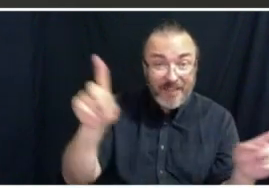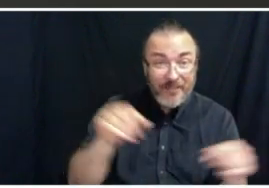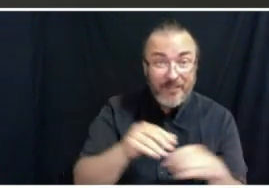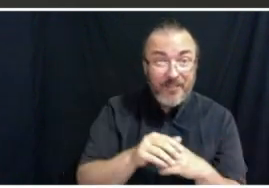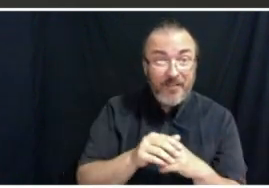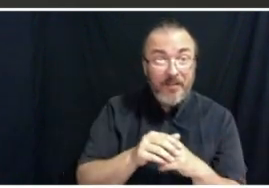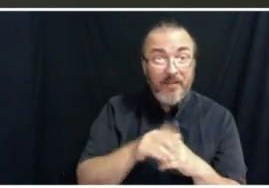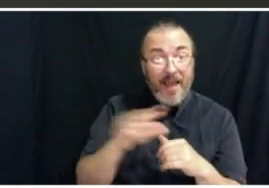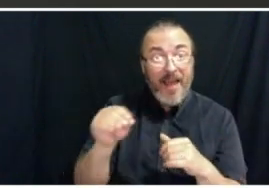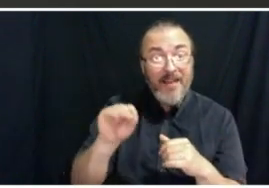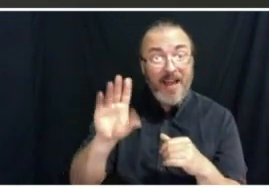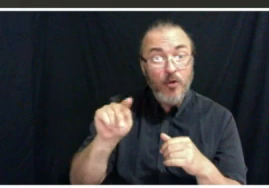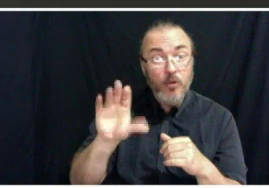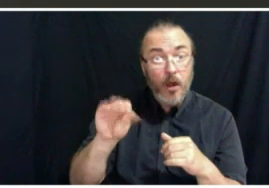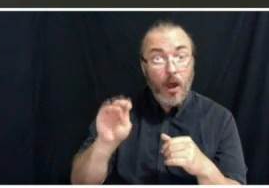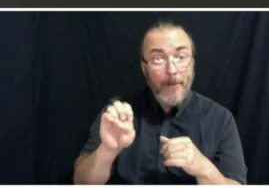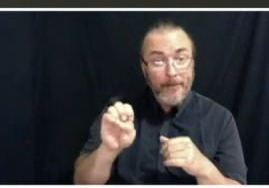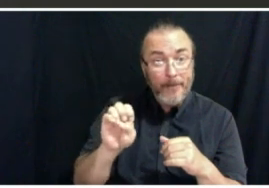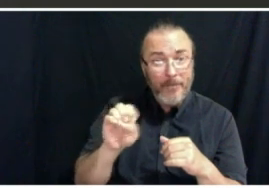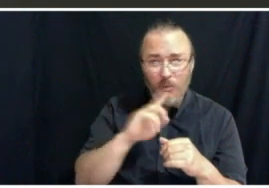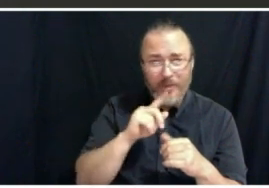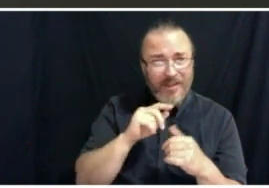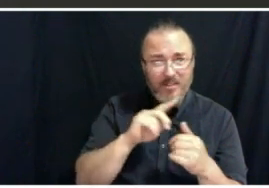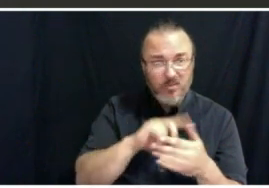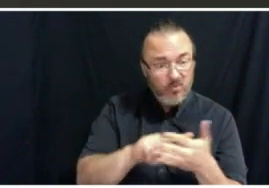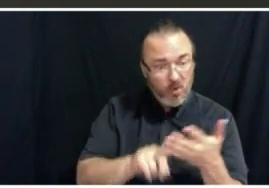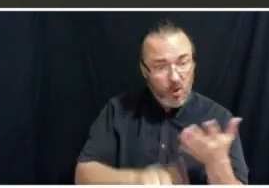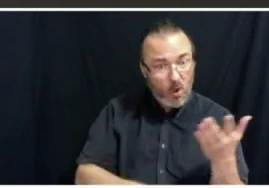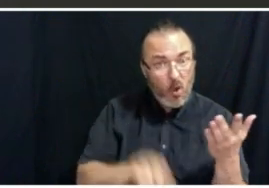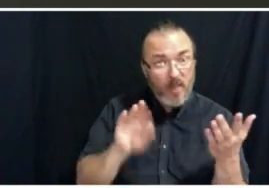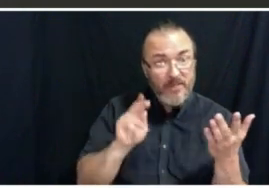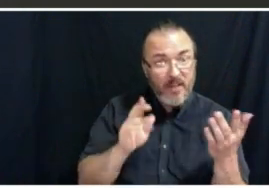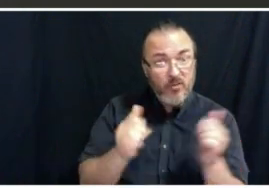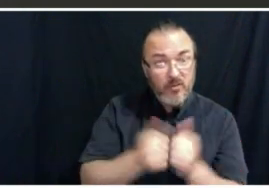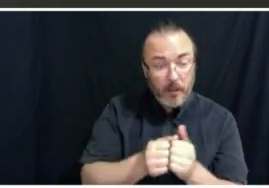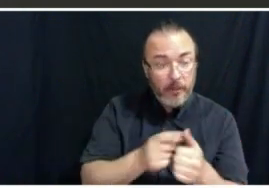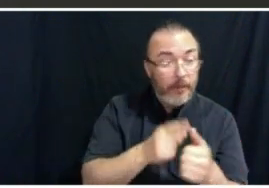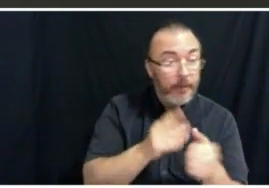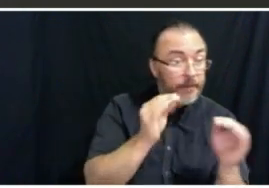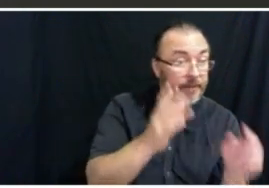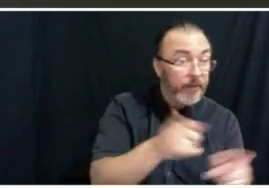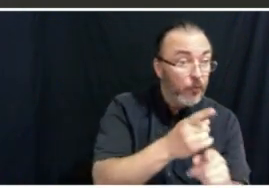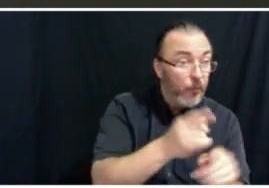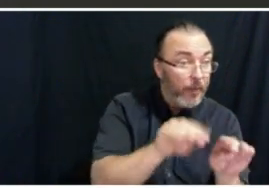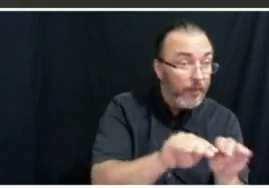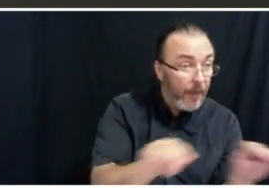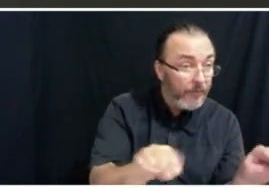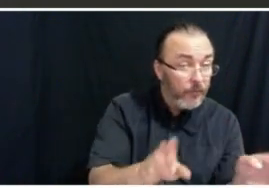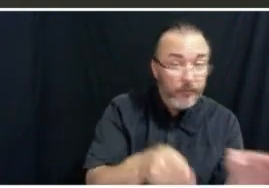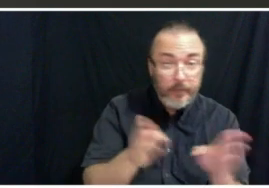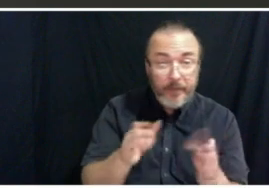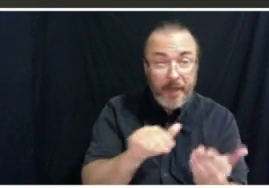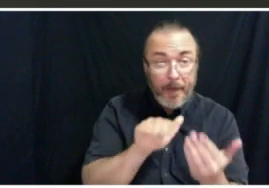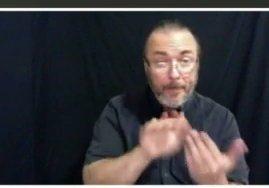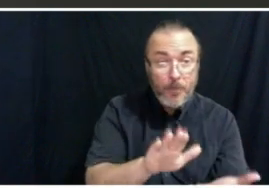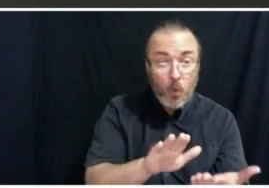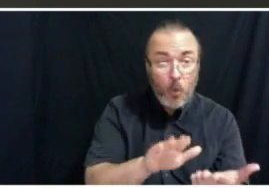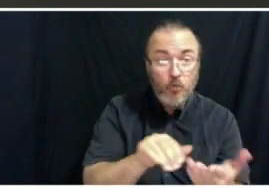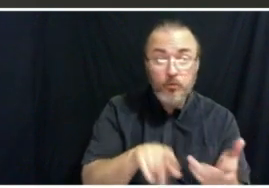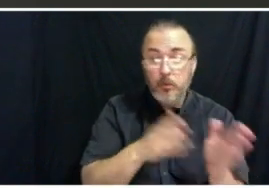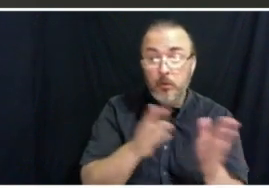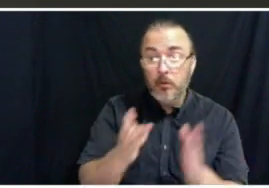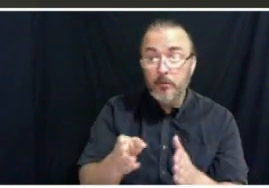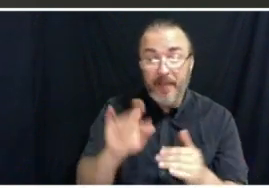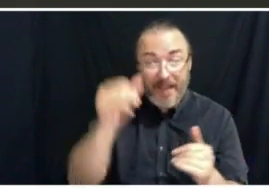is a combination of all these factors together. The teach at the right level approach that was championed by Pratham in India